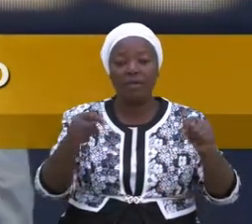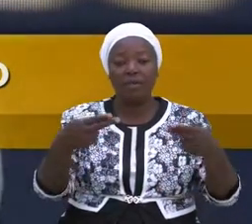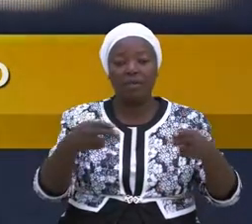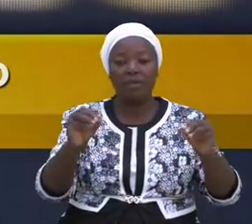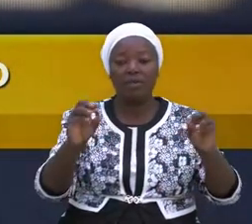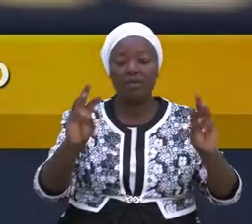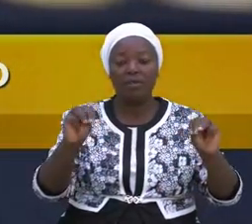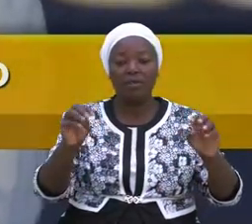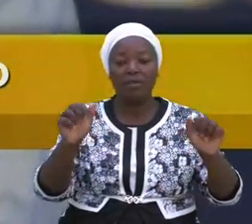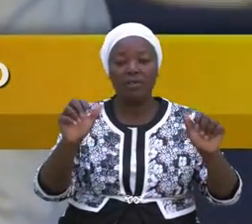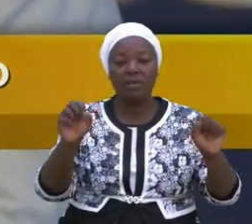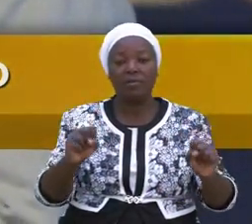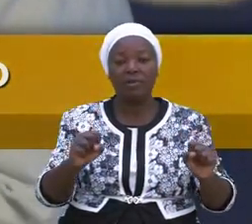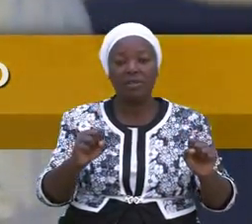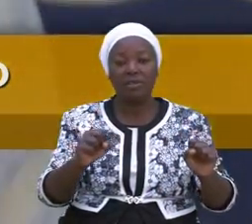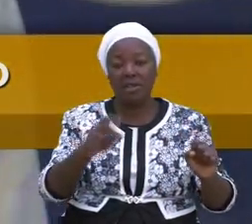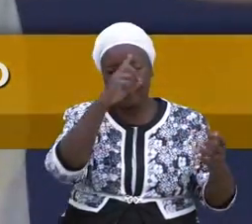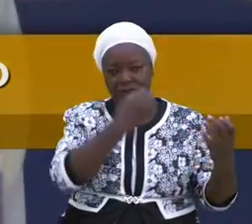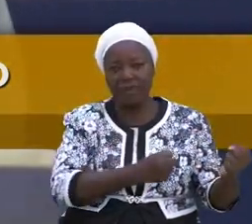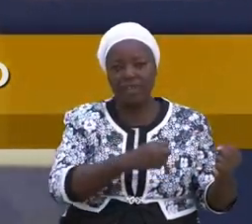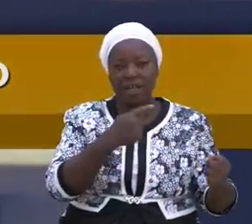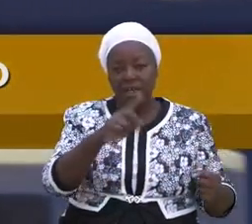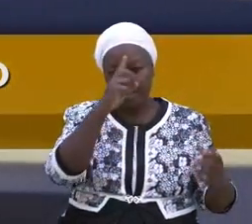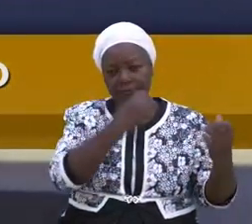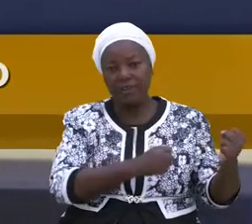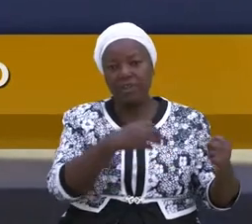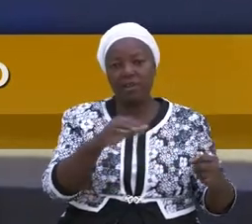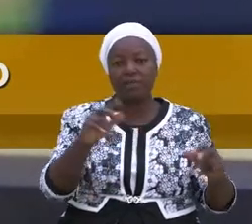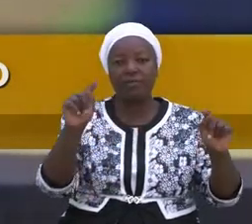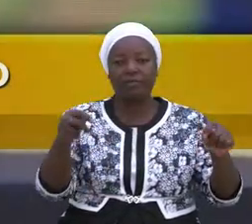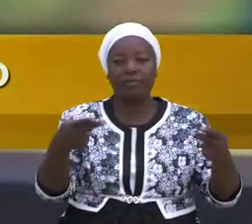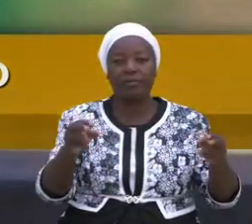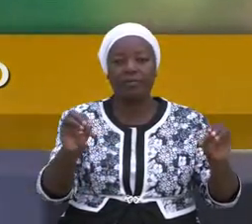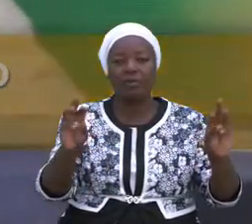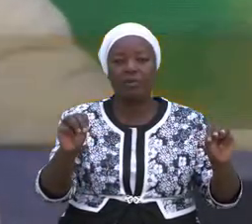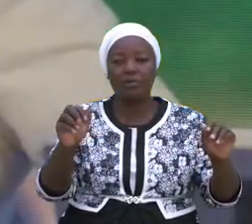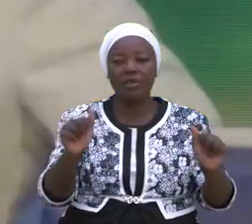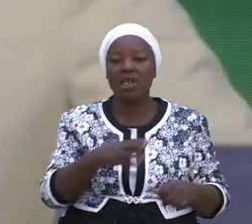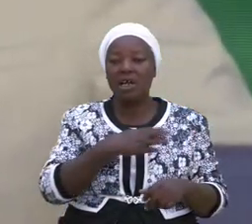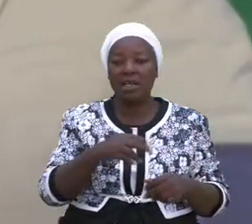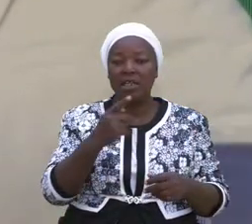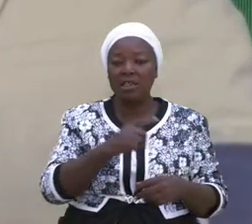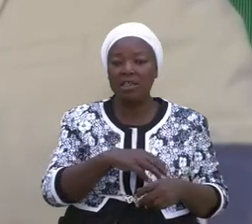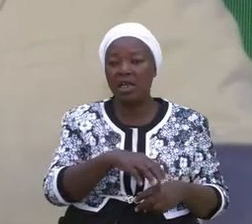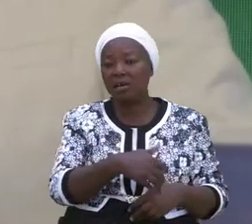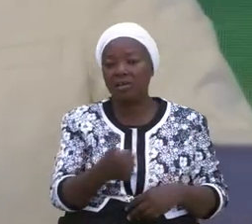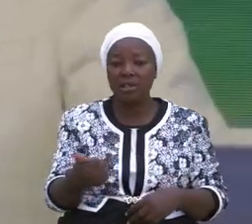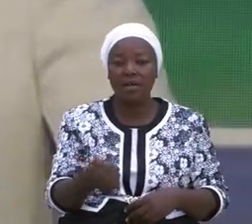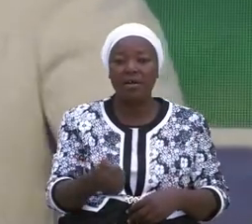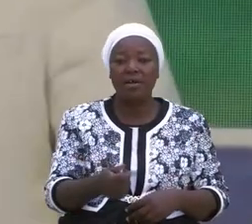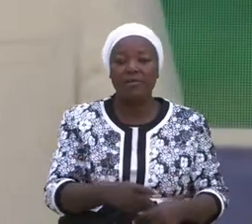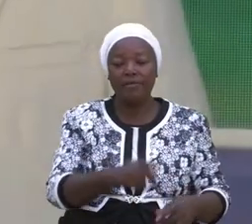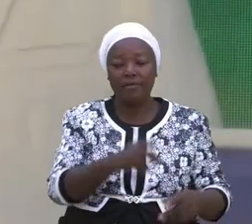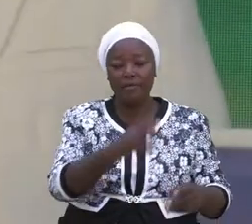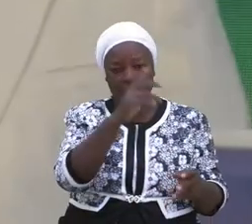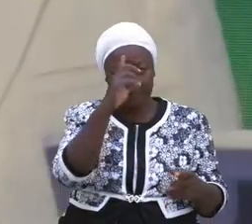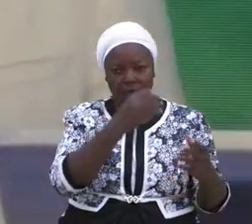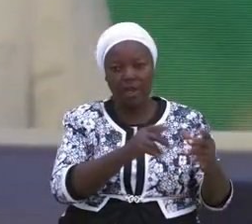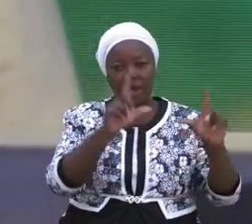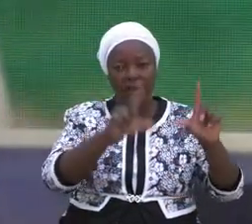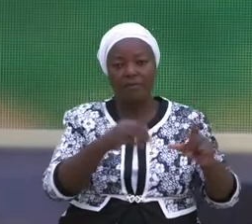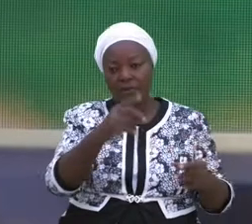of Thomas. There is also the level of triumphant faith, that